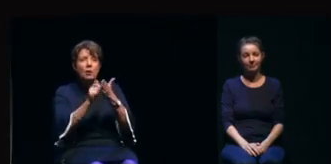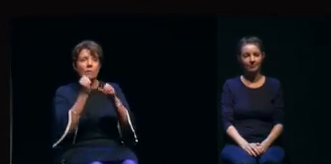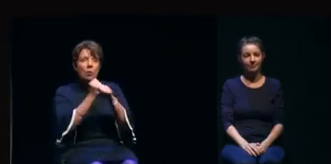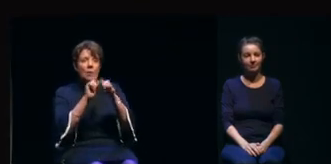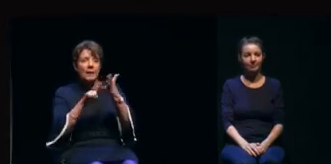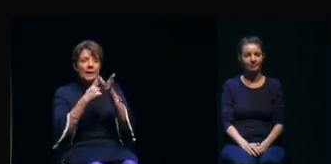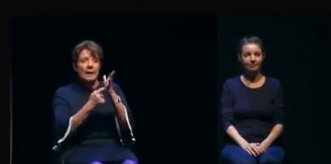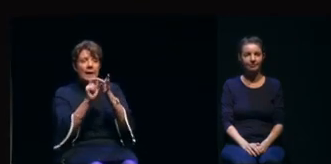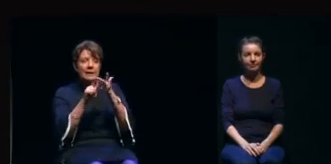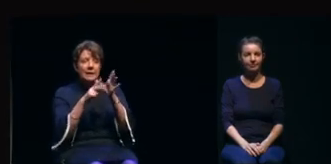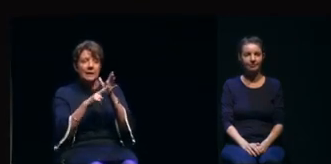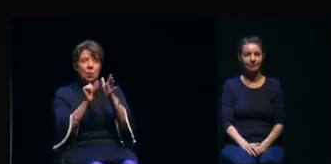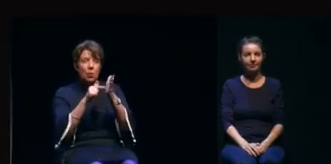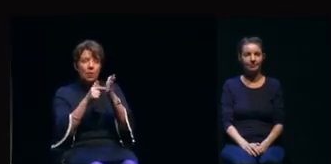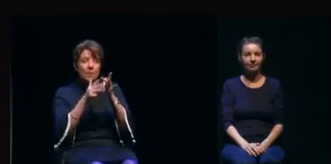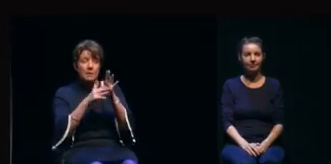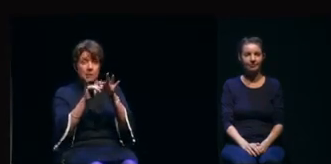Times, about how